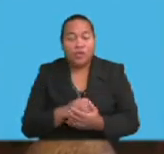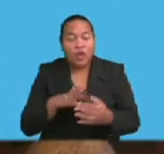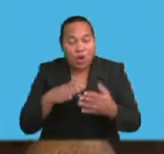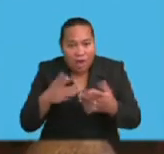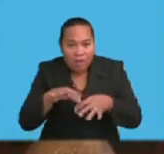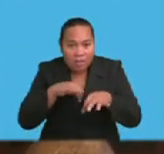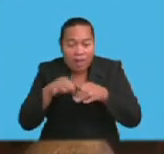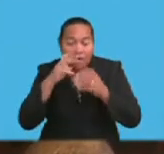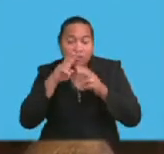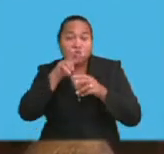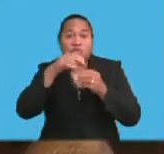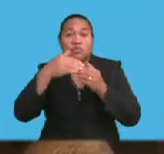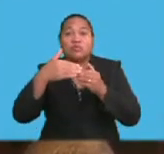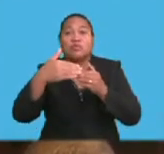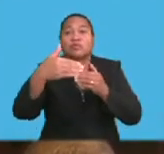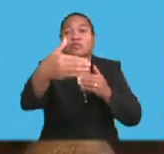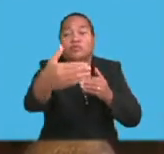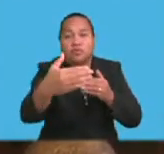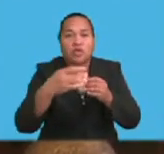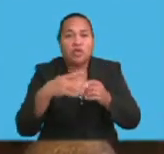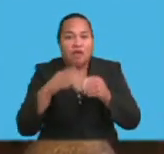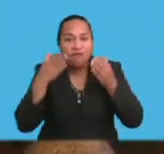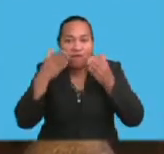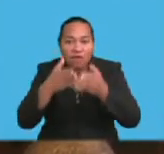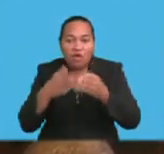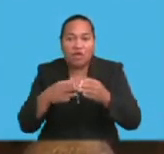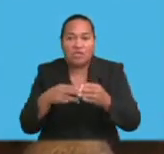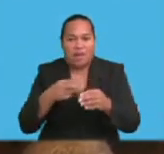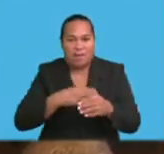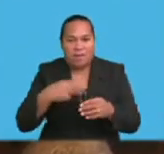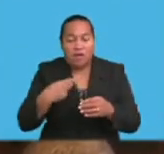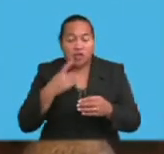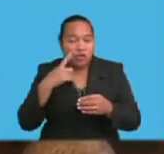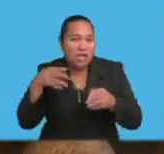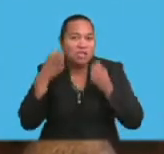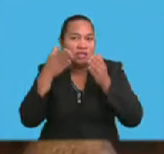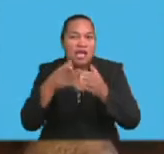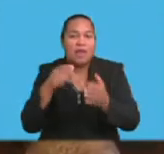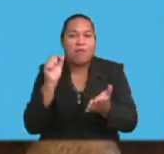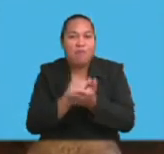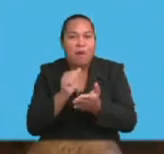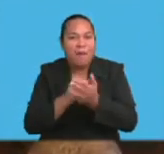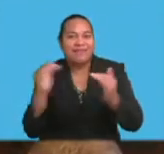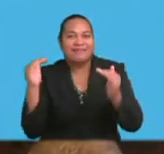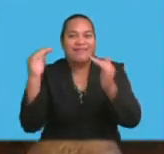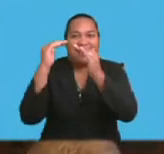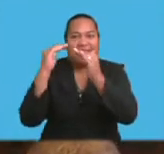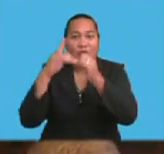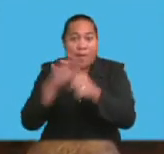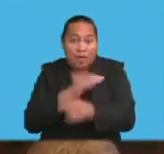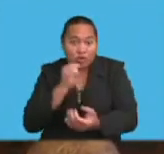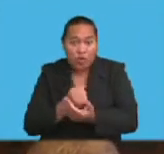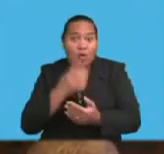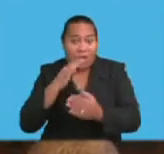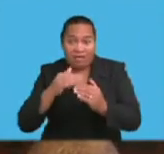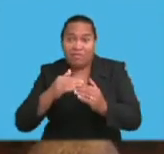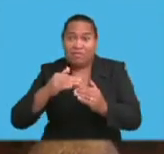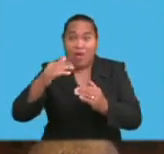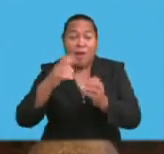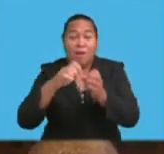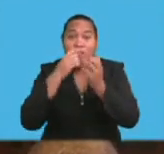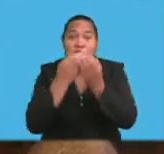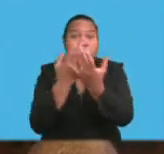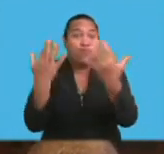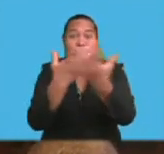the focus for the ministry is to set proper standards right now to ensure that when we do hit that